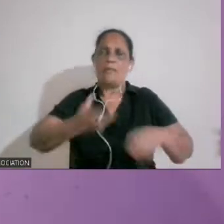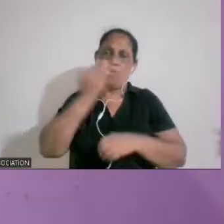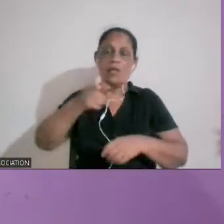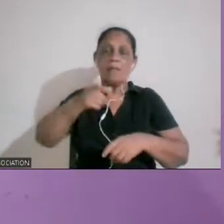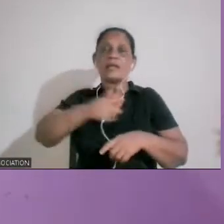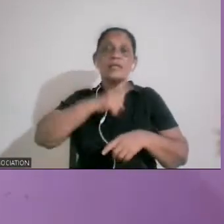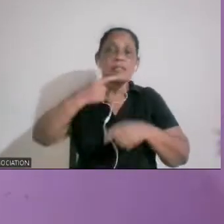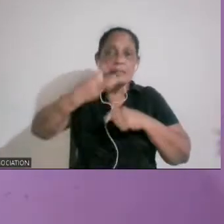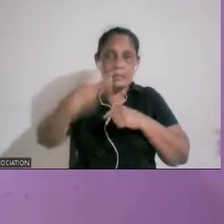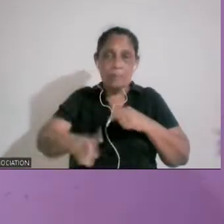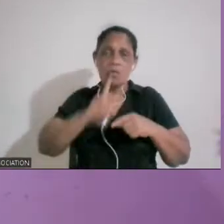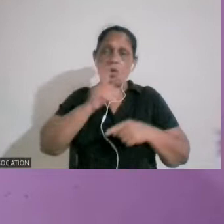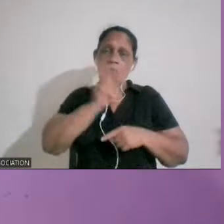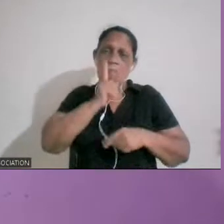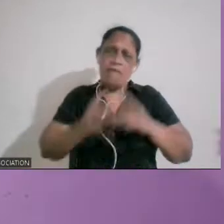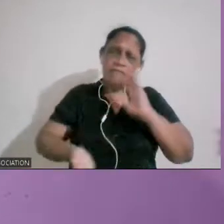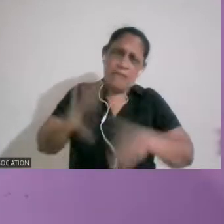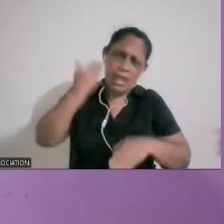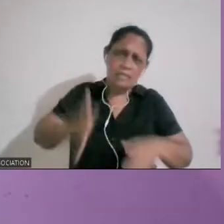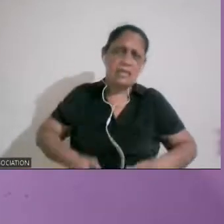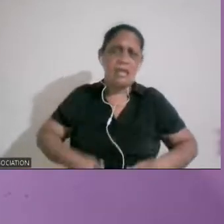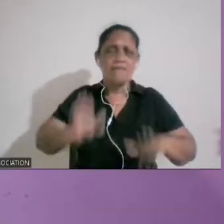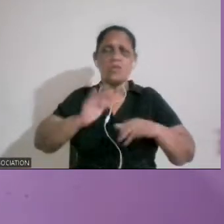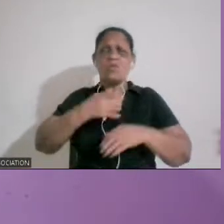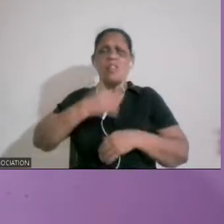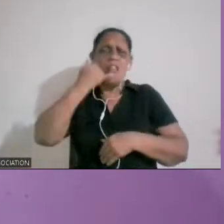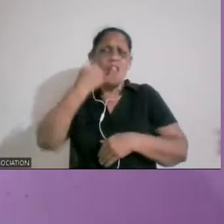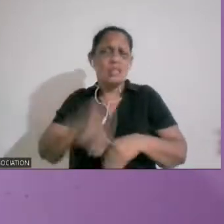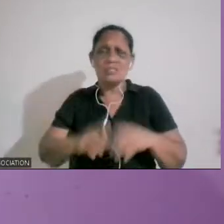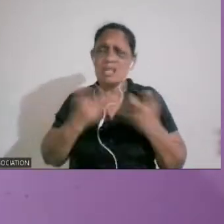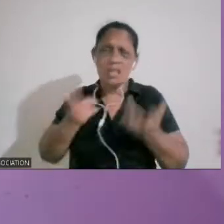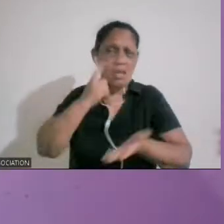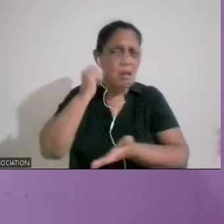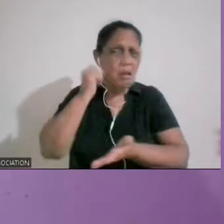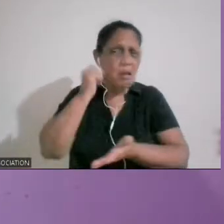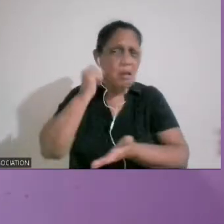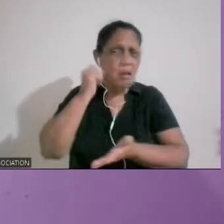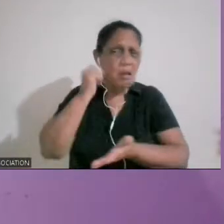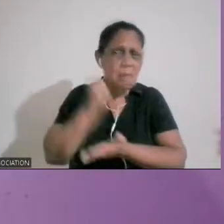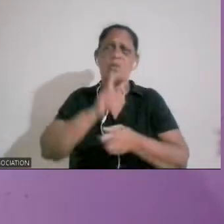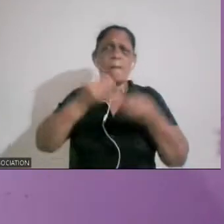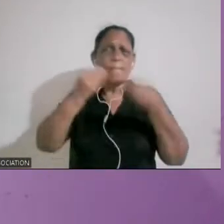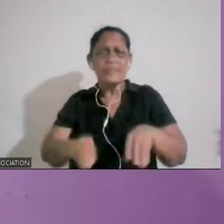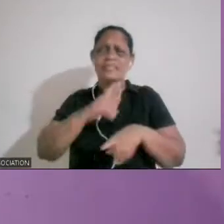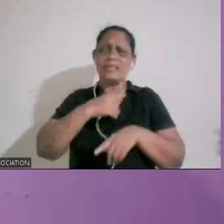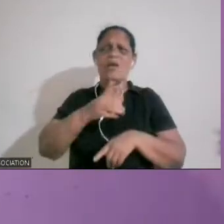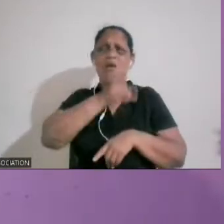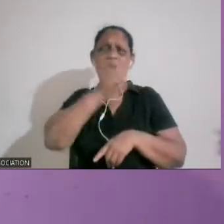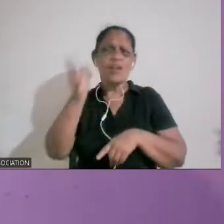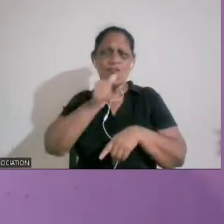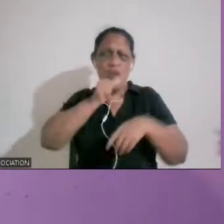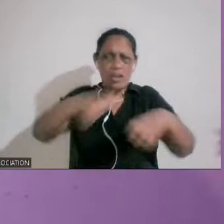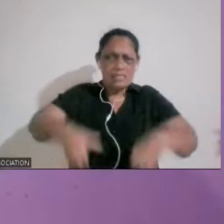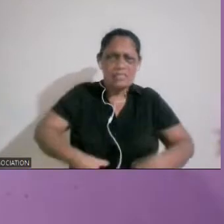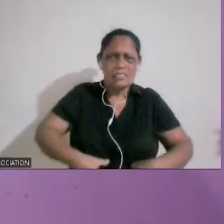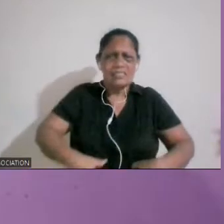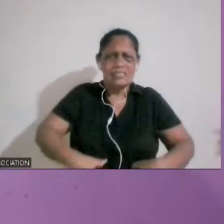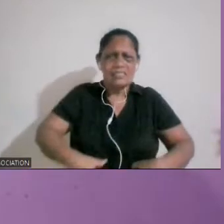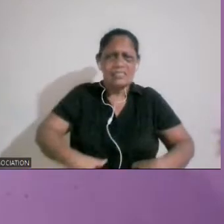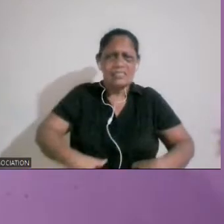water bottle. If your periods are even more painful and it doesn't resolve for simple analgesics and simple